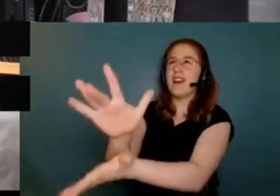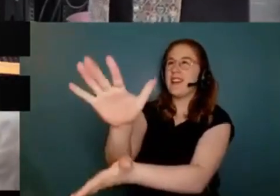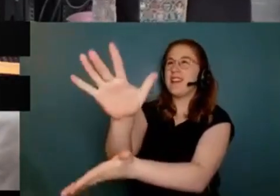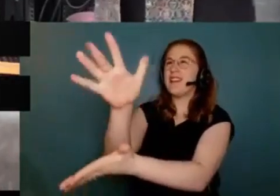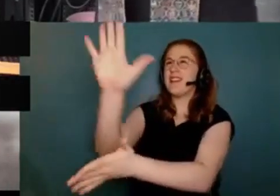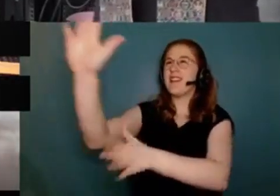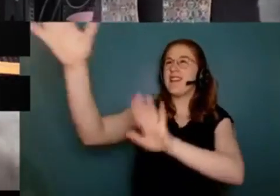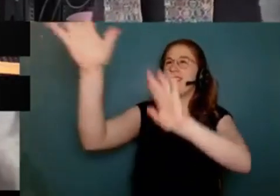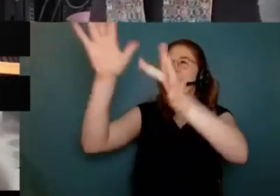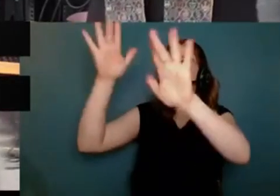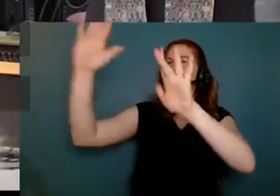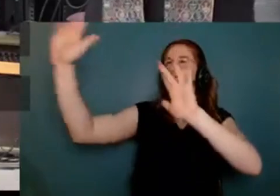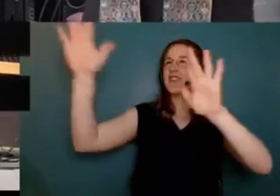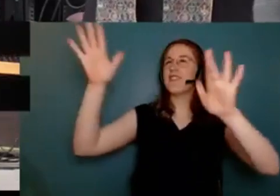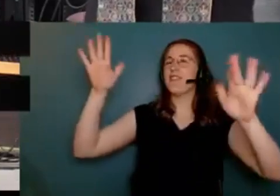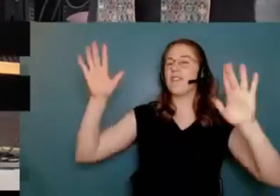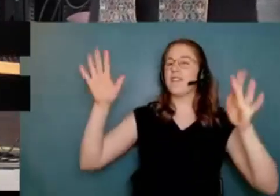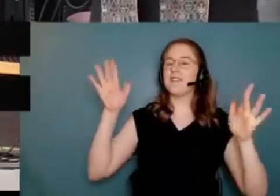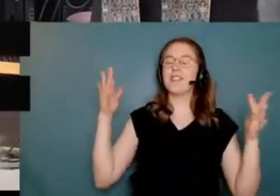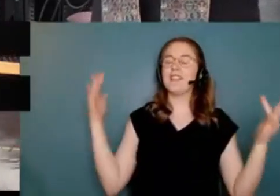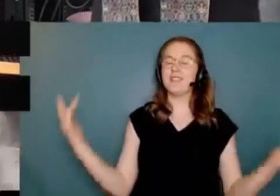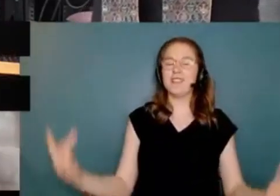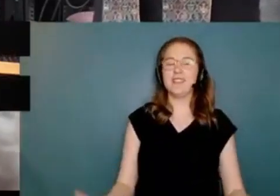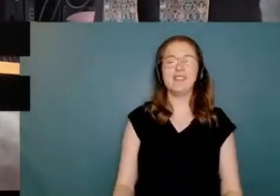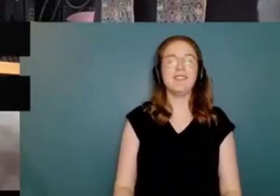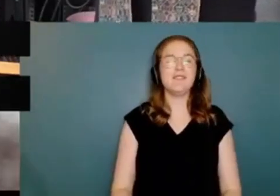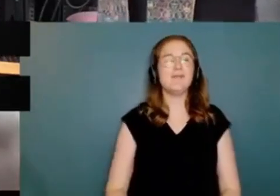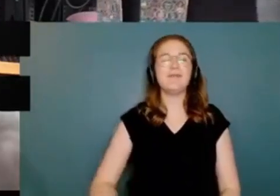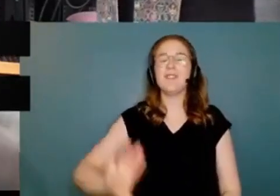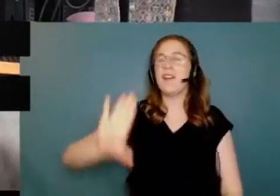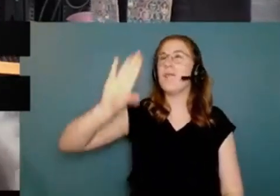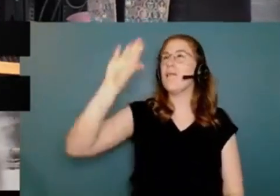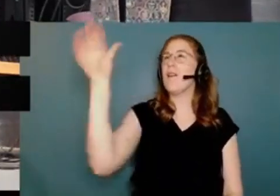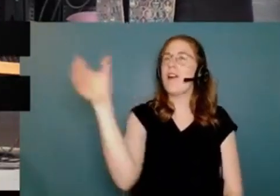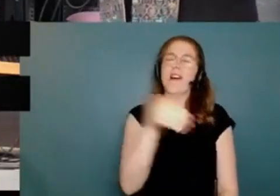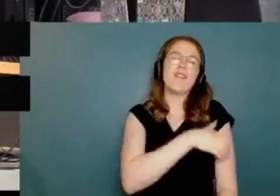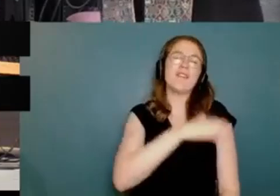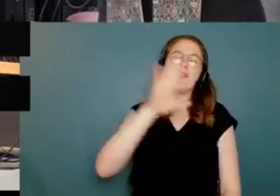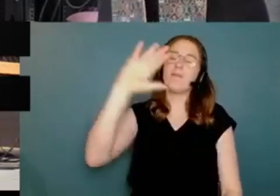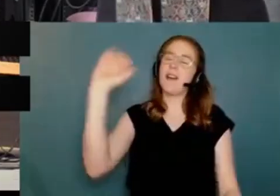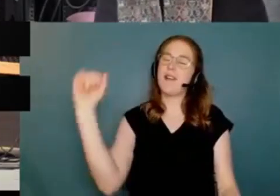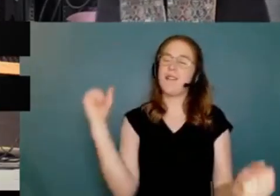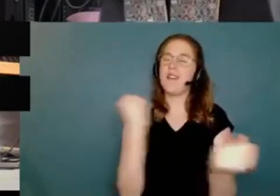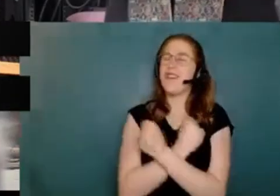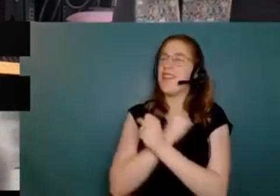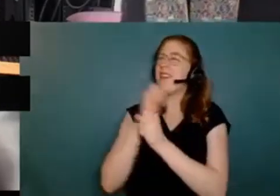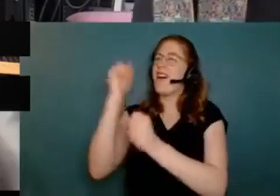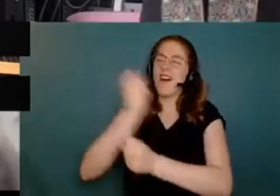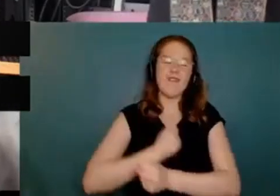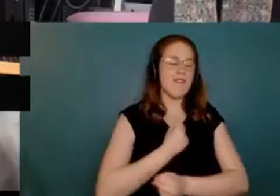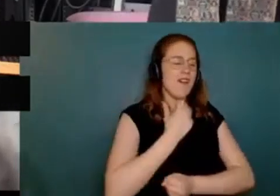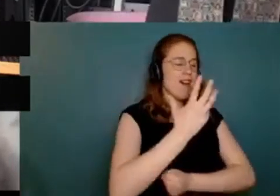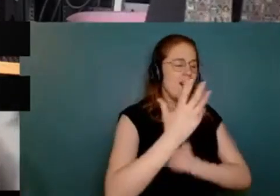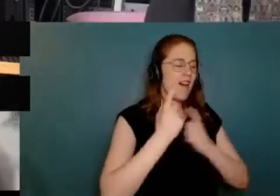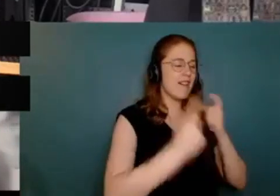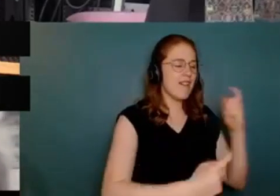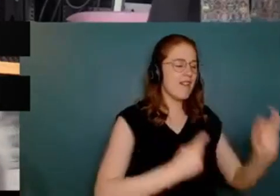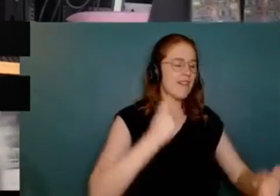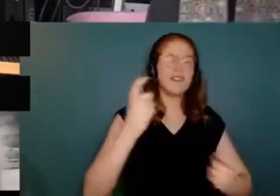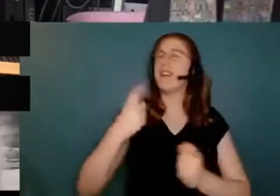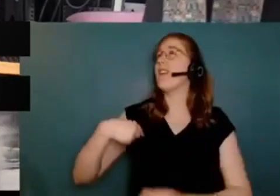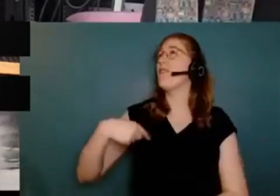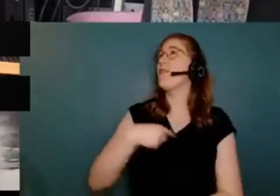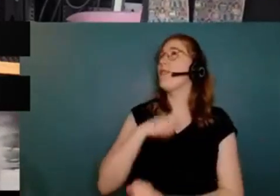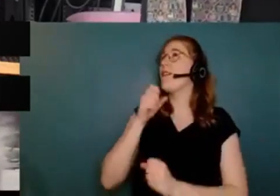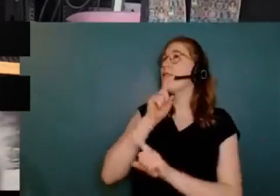shining in the light of your glory. Pour out your power and love as we